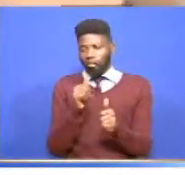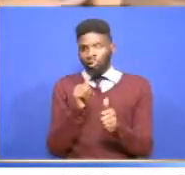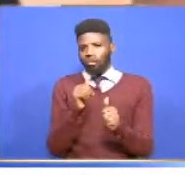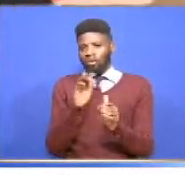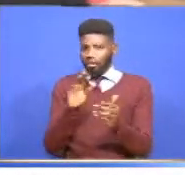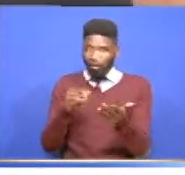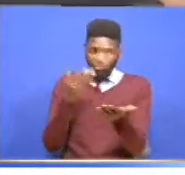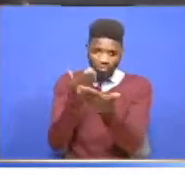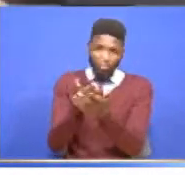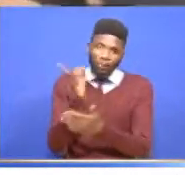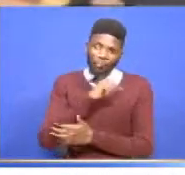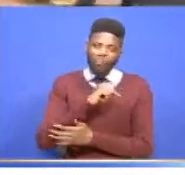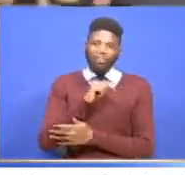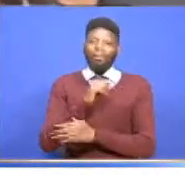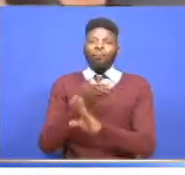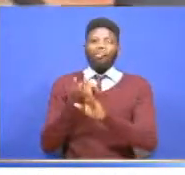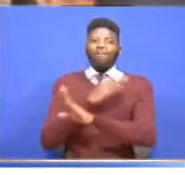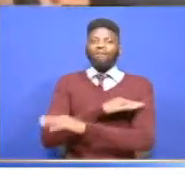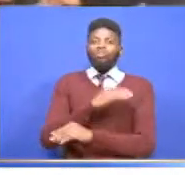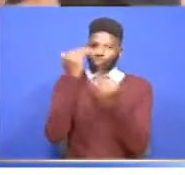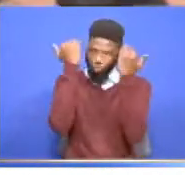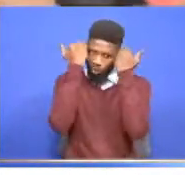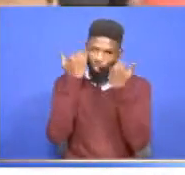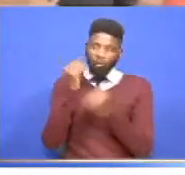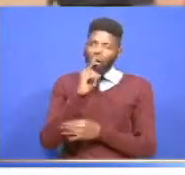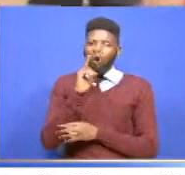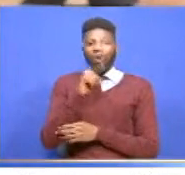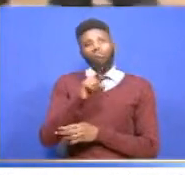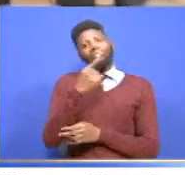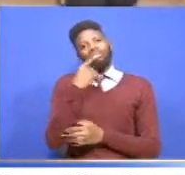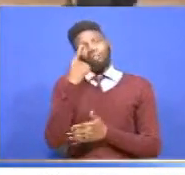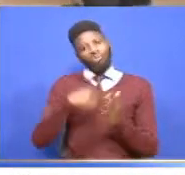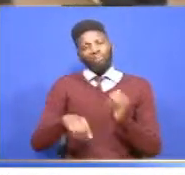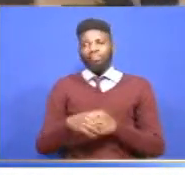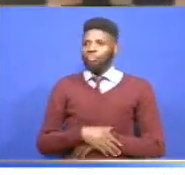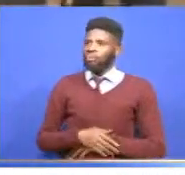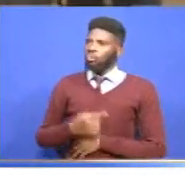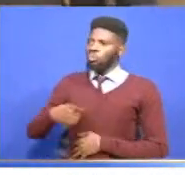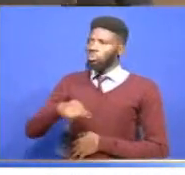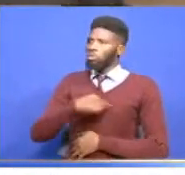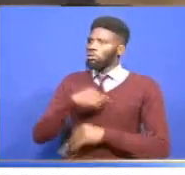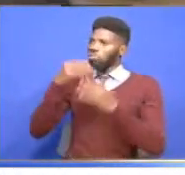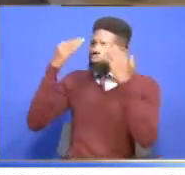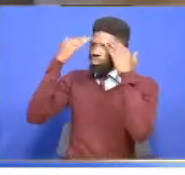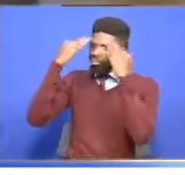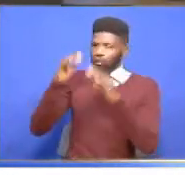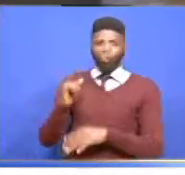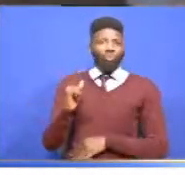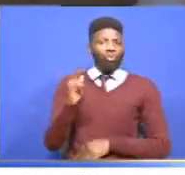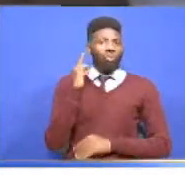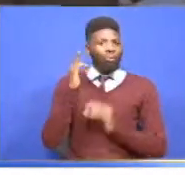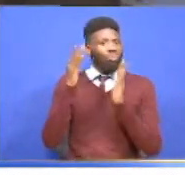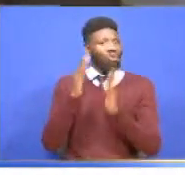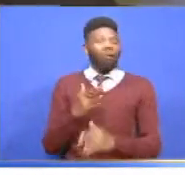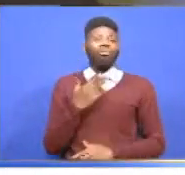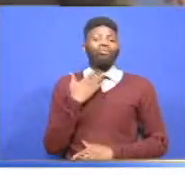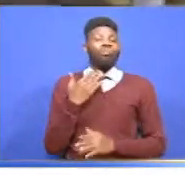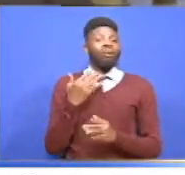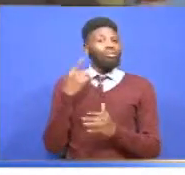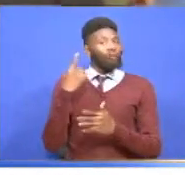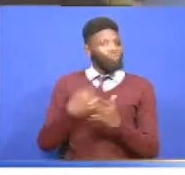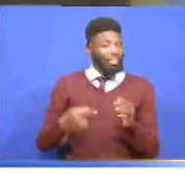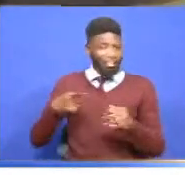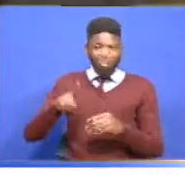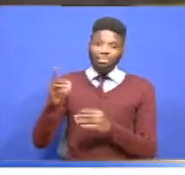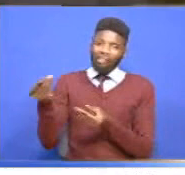What do you say on this issue? We really do not know why what the lawyers wanted. They served us with the court orders